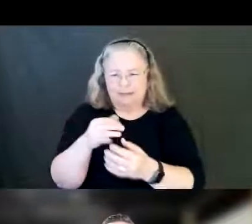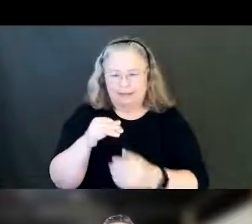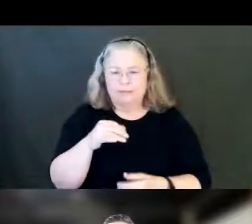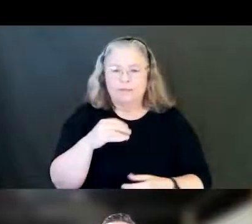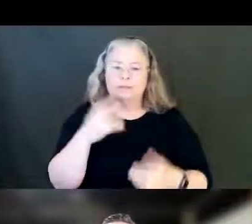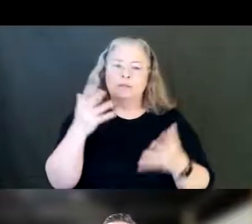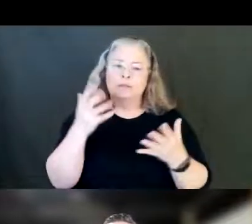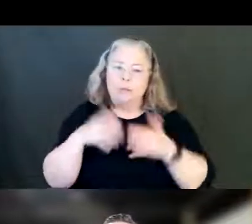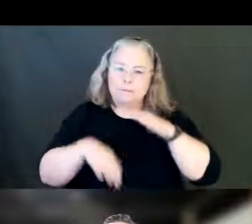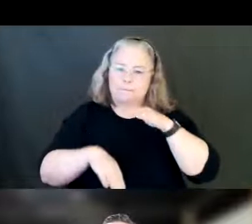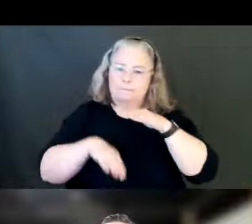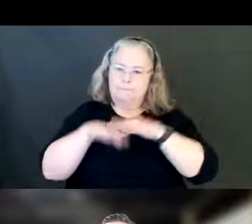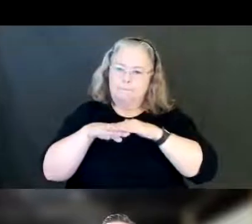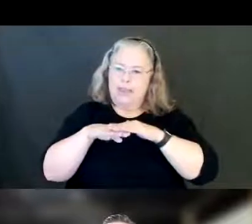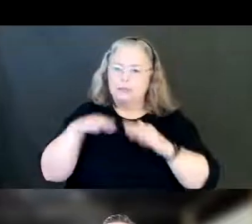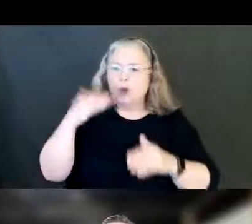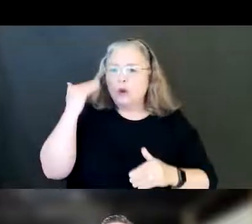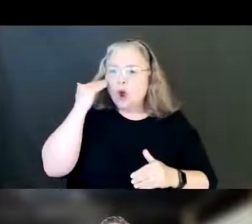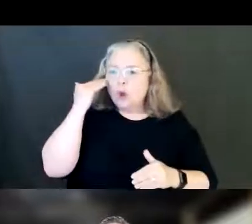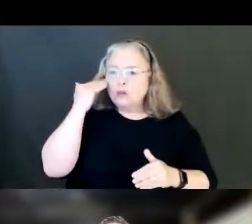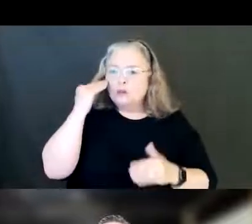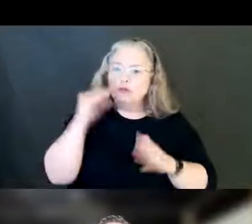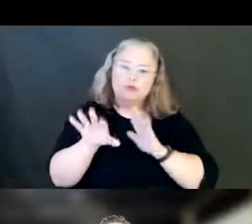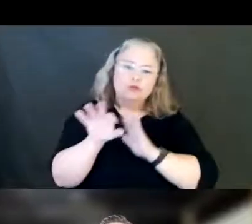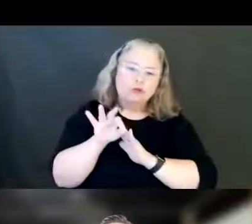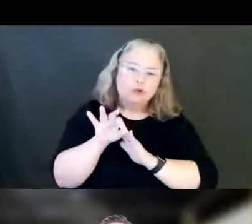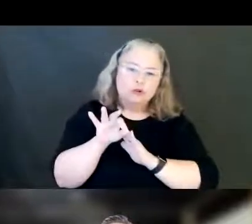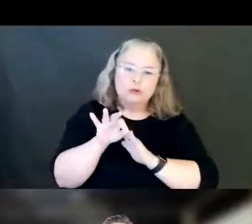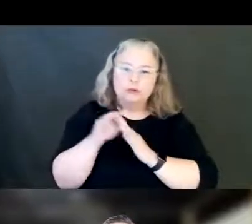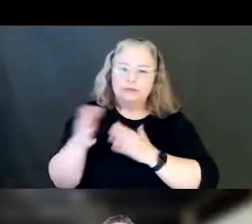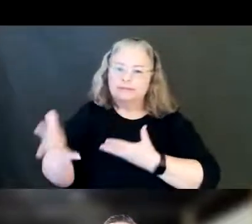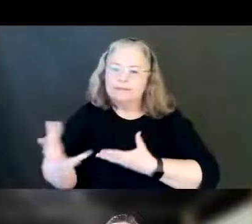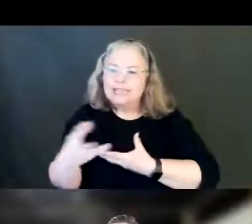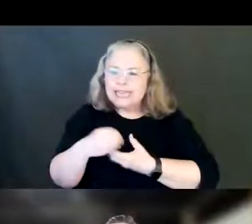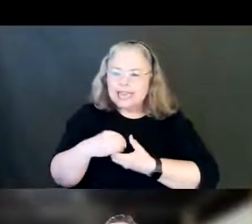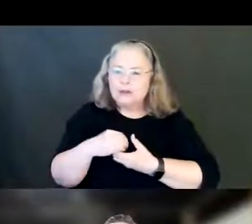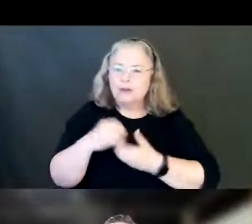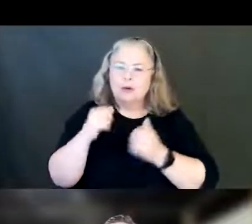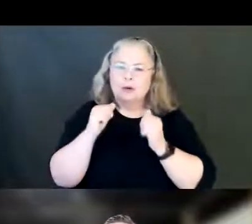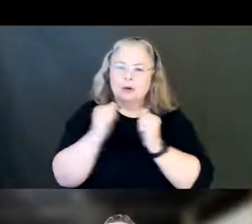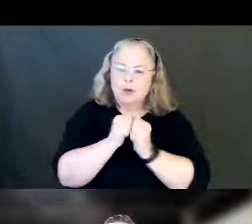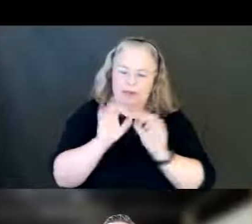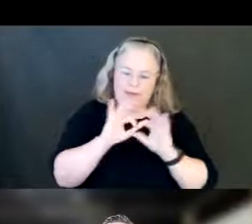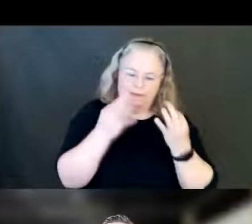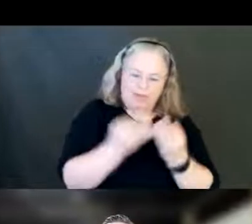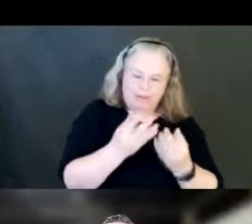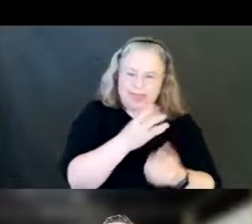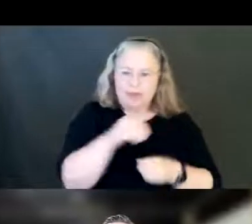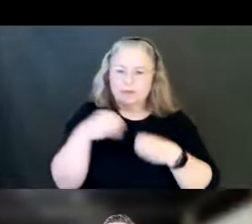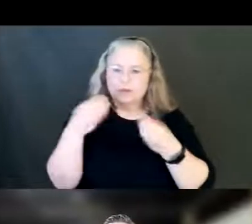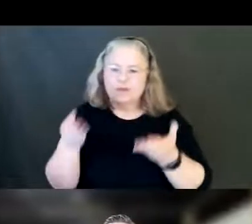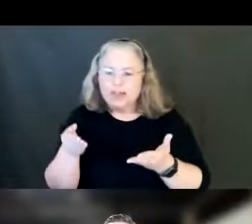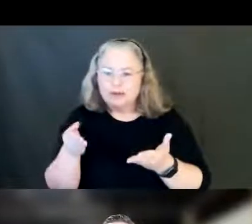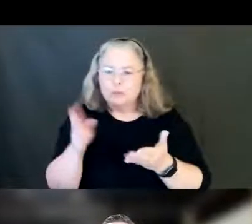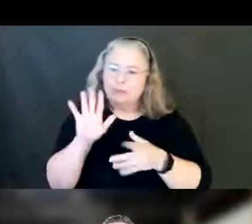do is maximize the knowledge, choice, and engagement with families and providers by